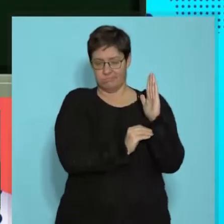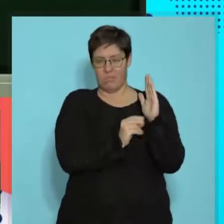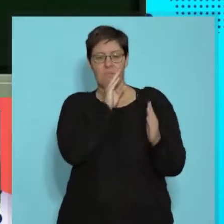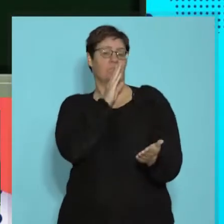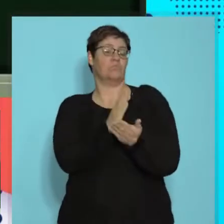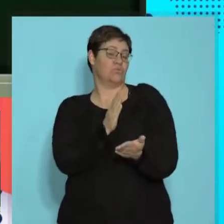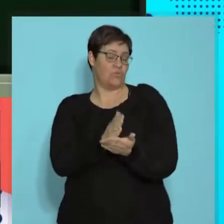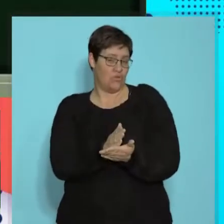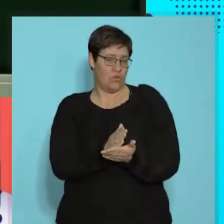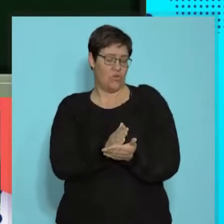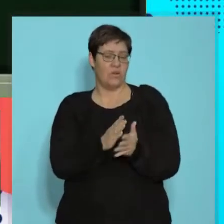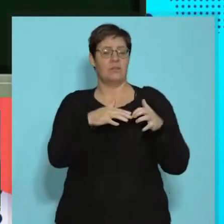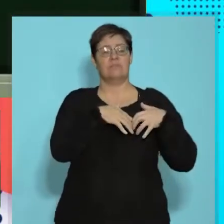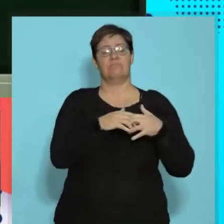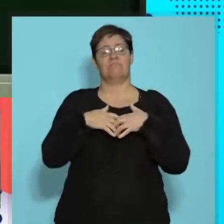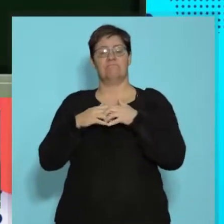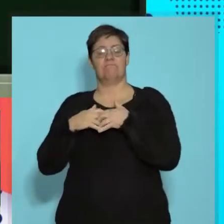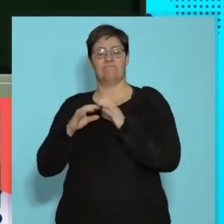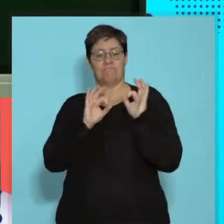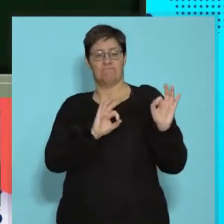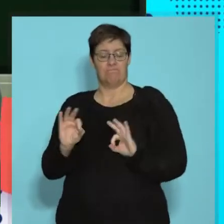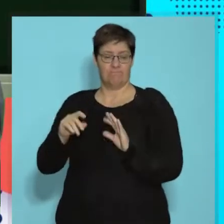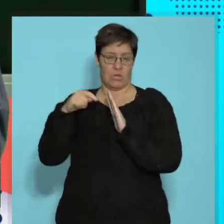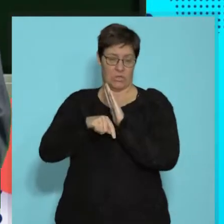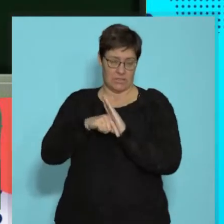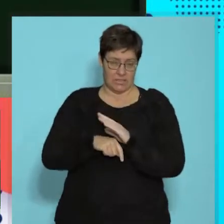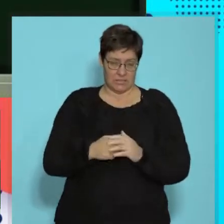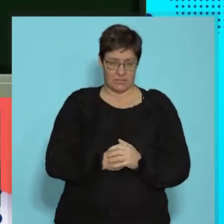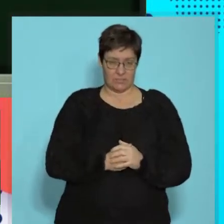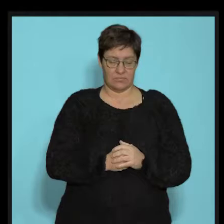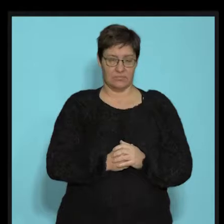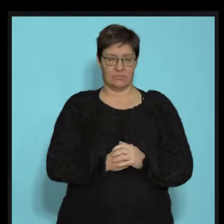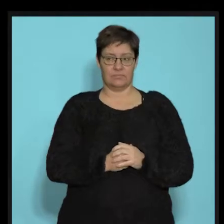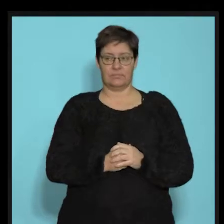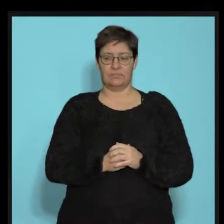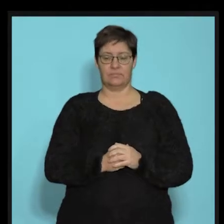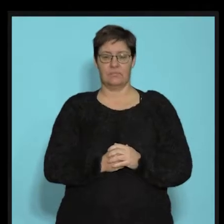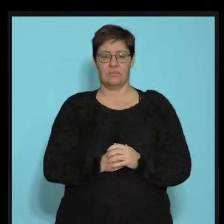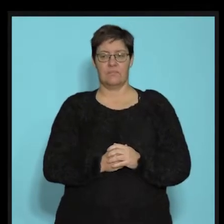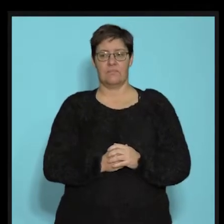them, and make sure that you're able to put them into the right context.